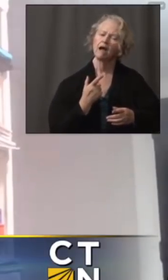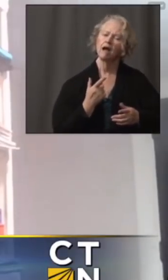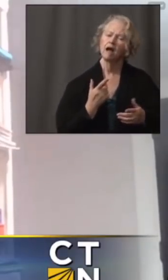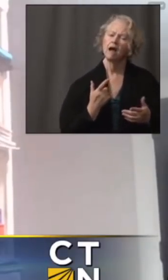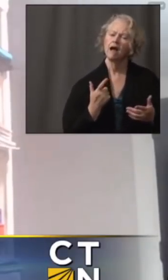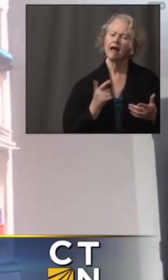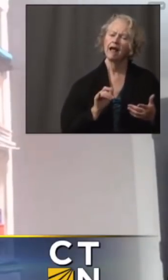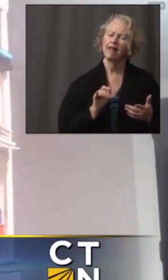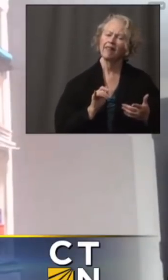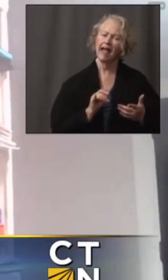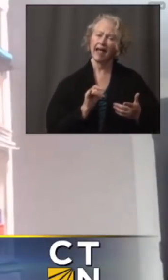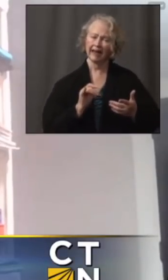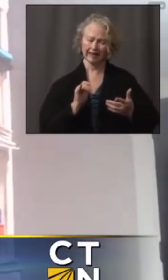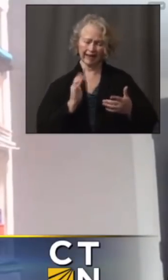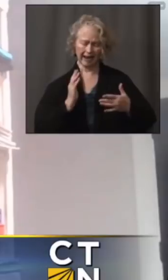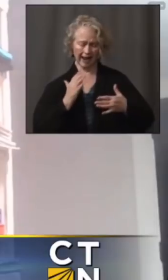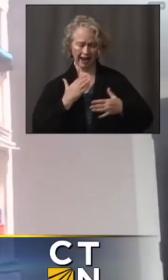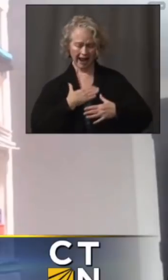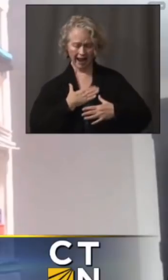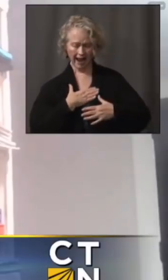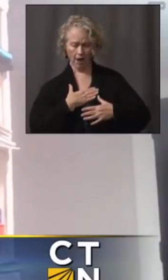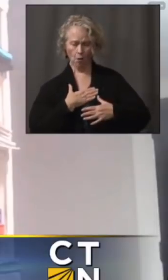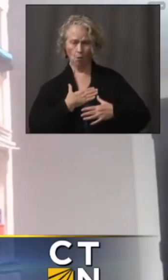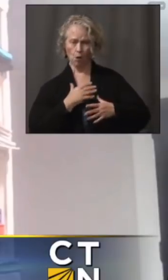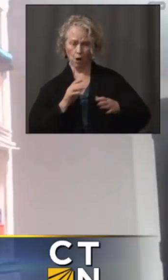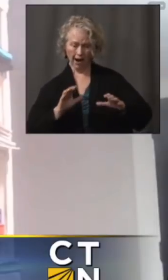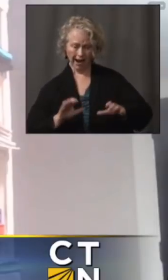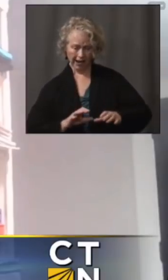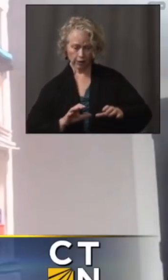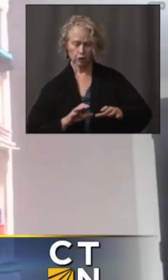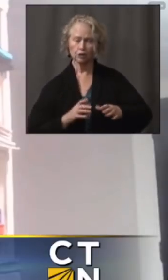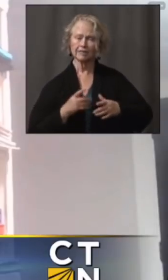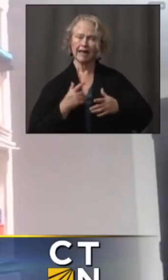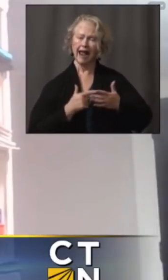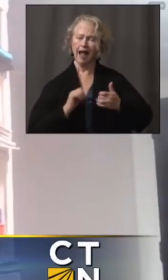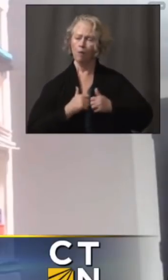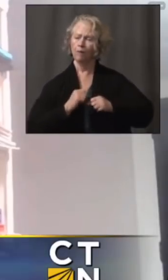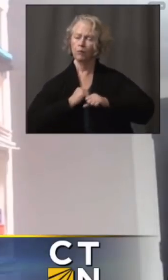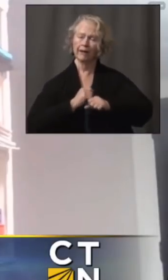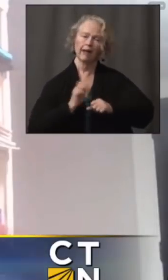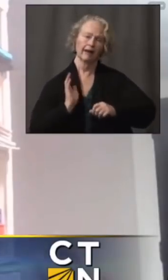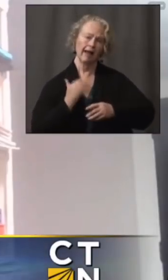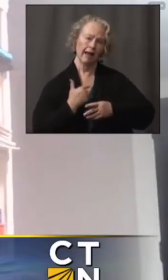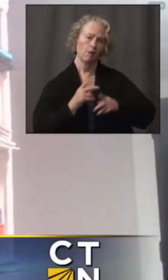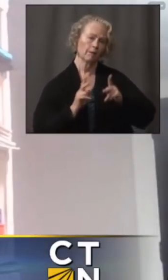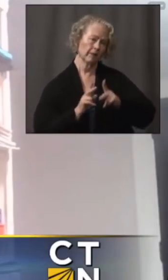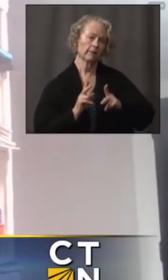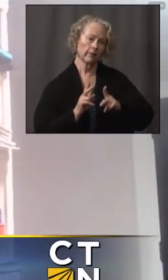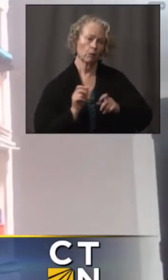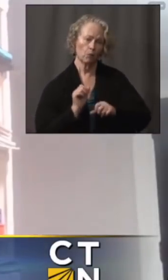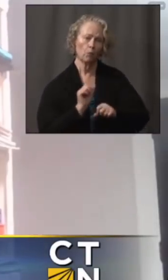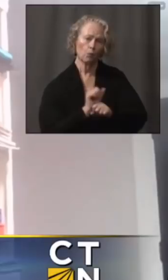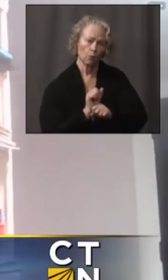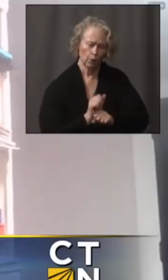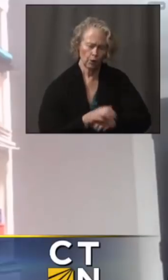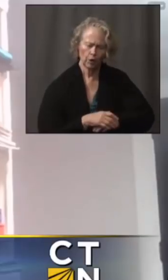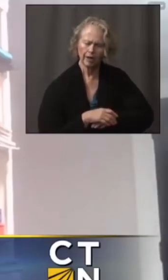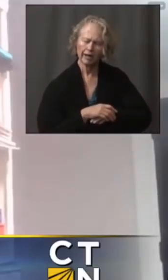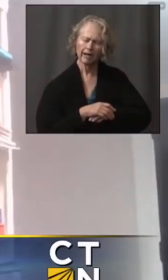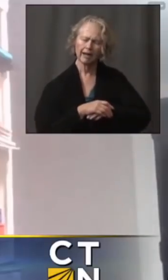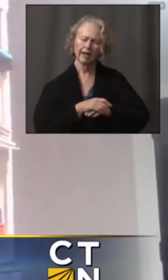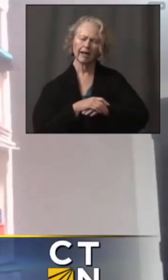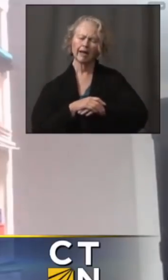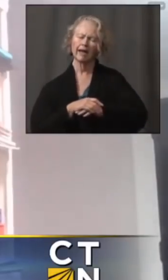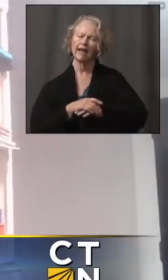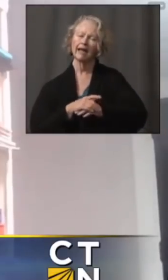own personal actions here and protecting our workforce. And it can be a little bit hard to make the connection between